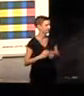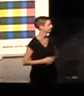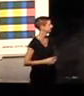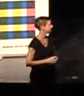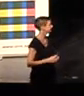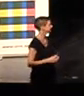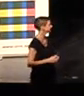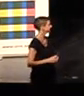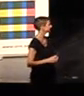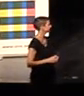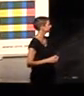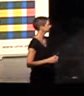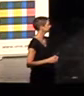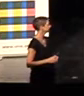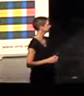ajam